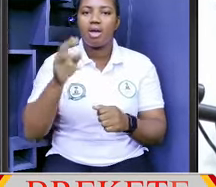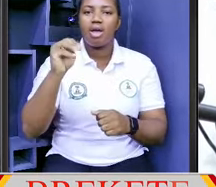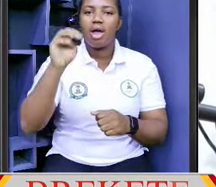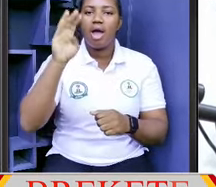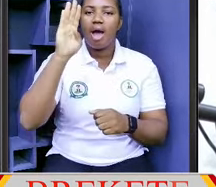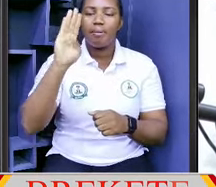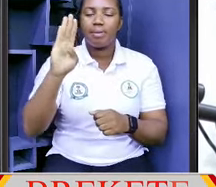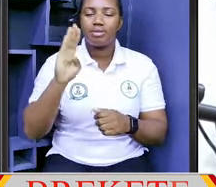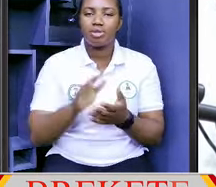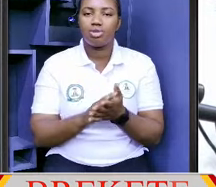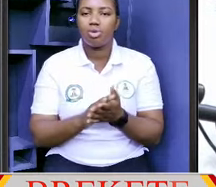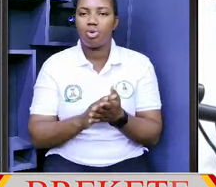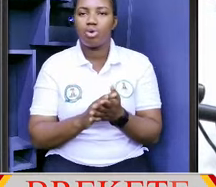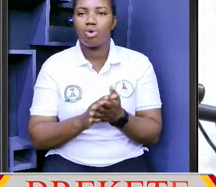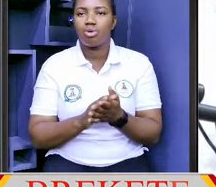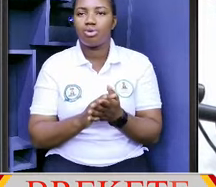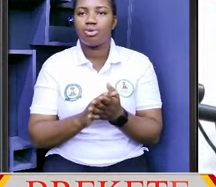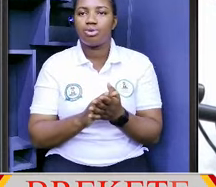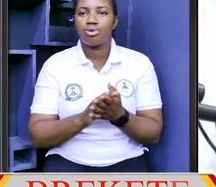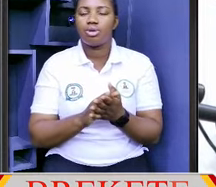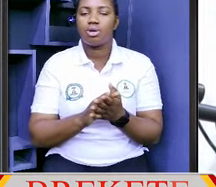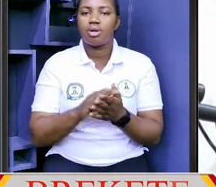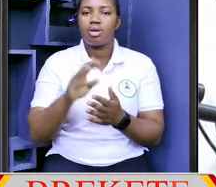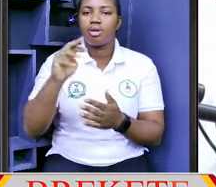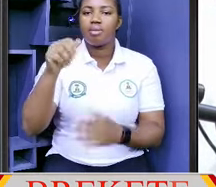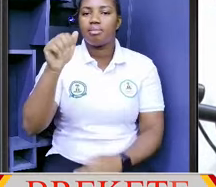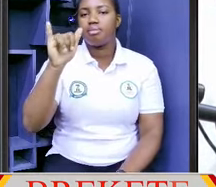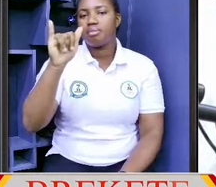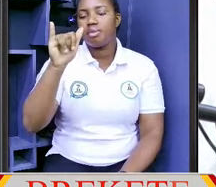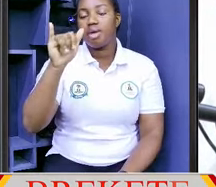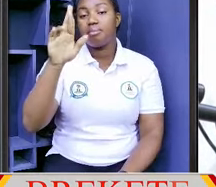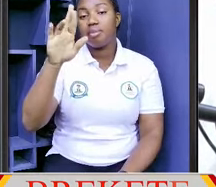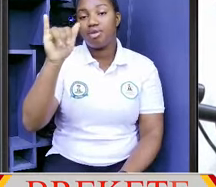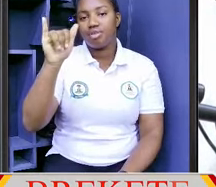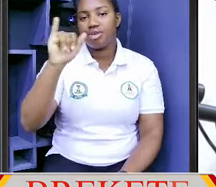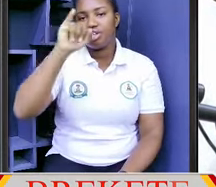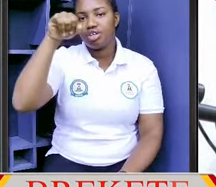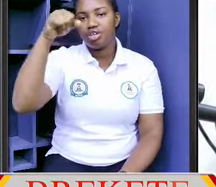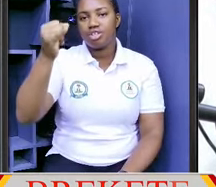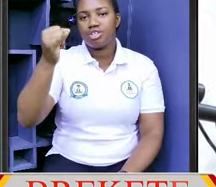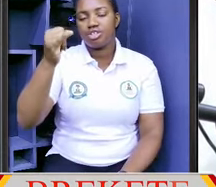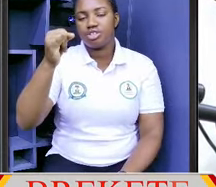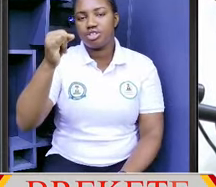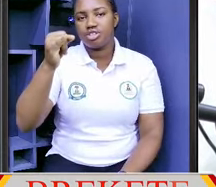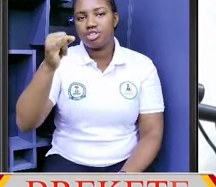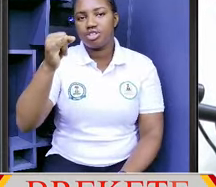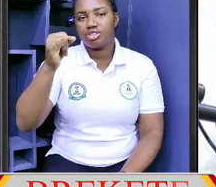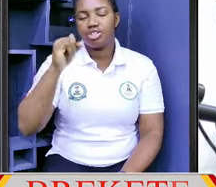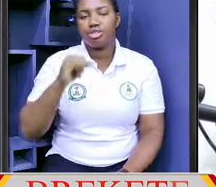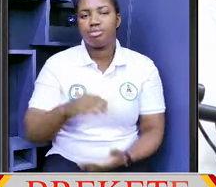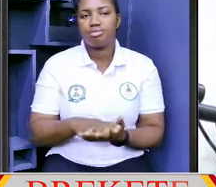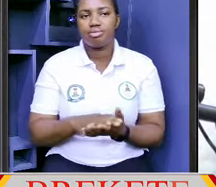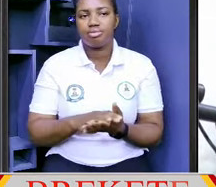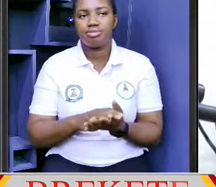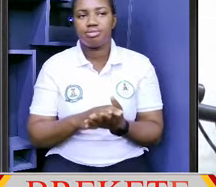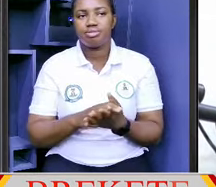Her Excellency Mary J. Paul and the entire Brekete family worldwide. Hembe, lembe, oh, lo, lo, lo.